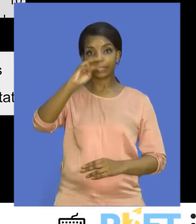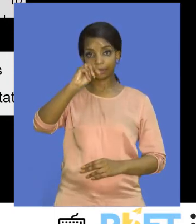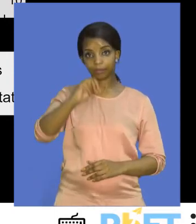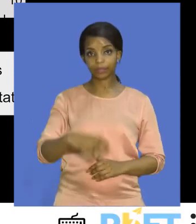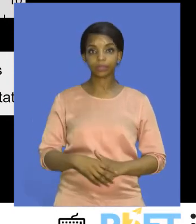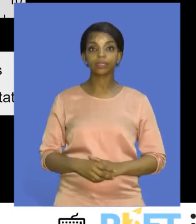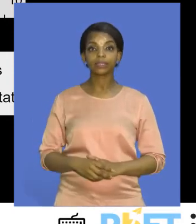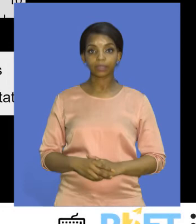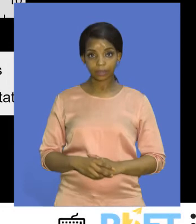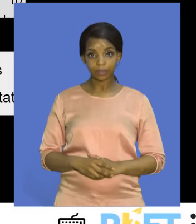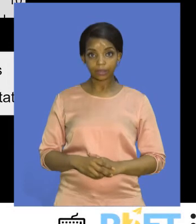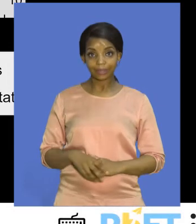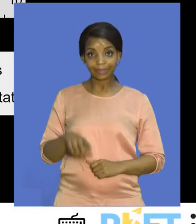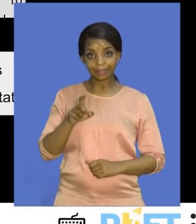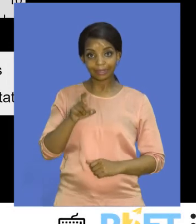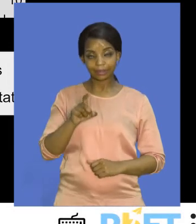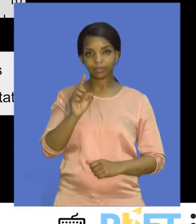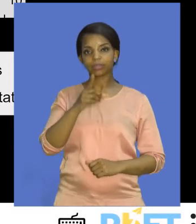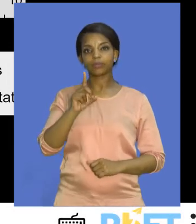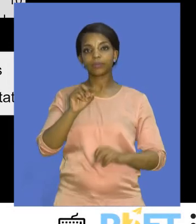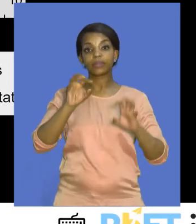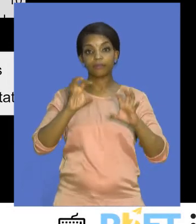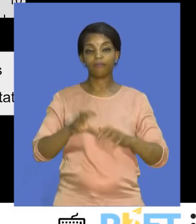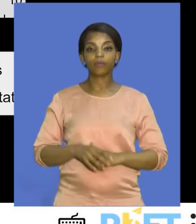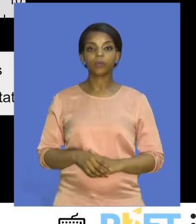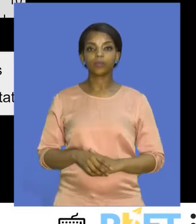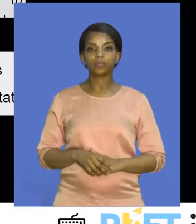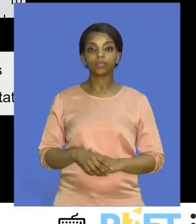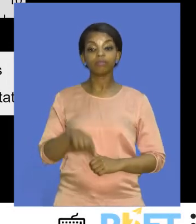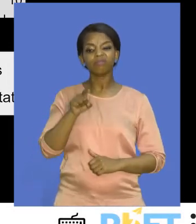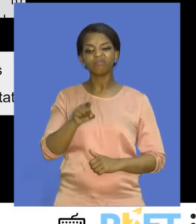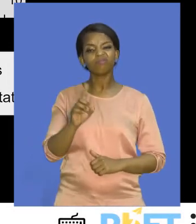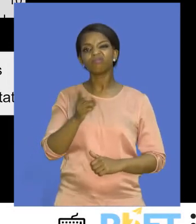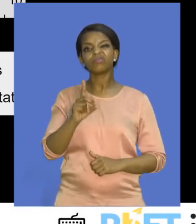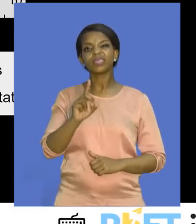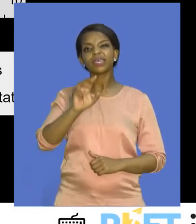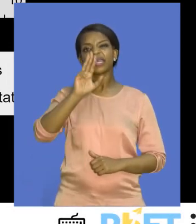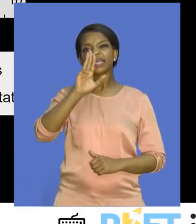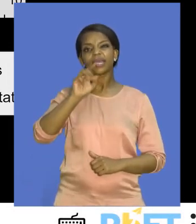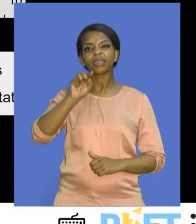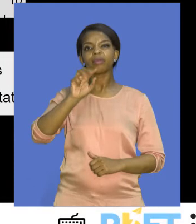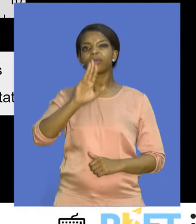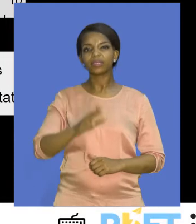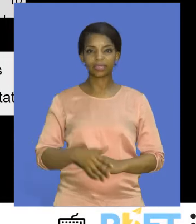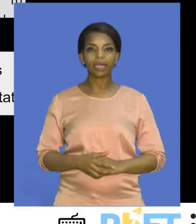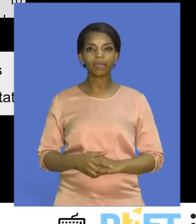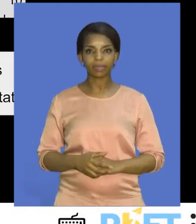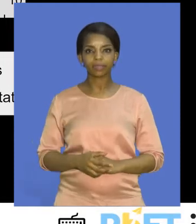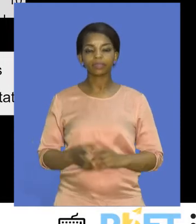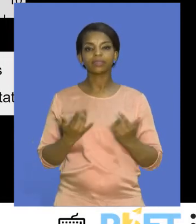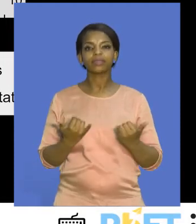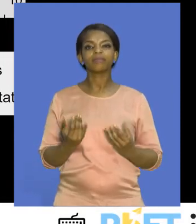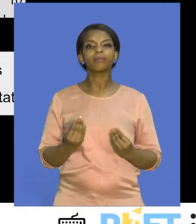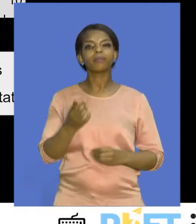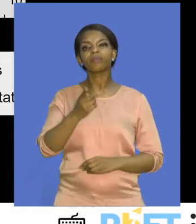the force is 9,986. We have made the distance 3 centimeters between Q1 and Q2,